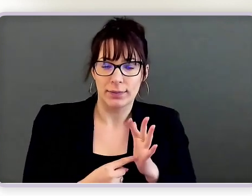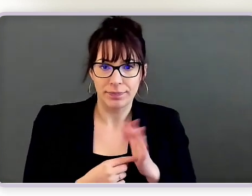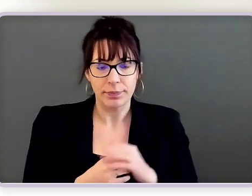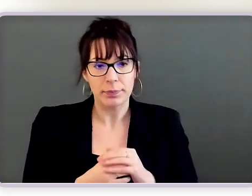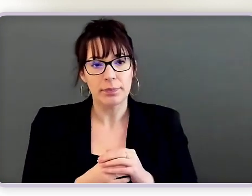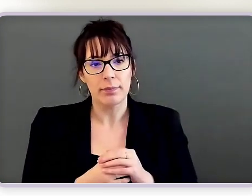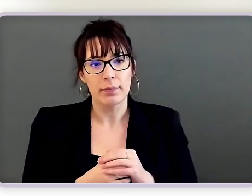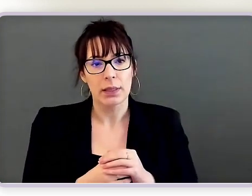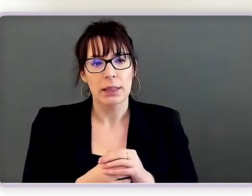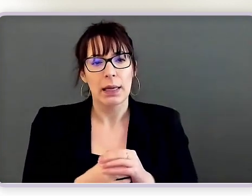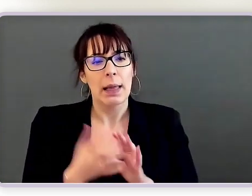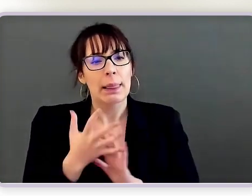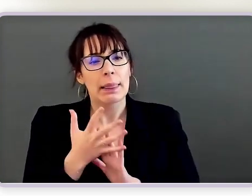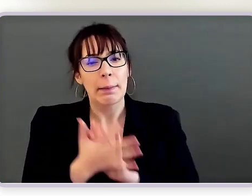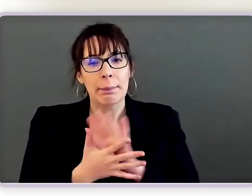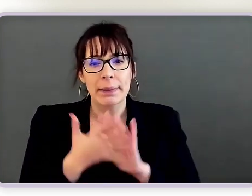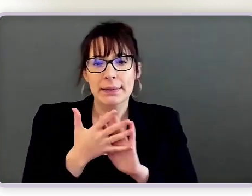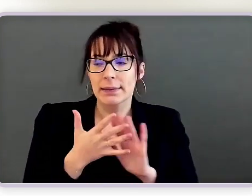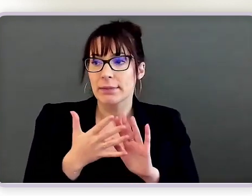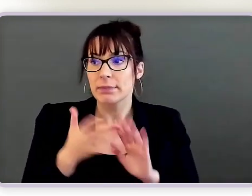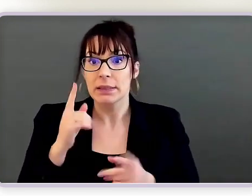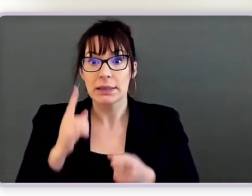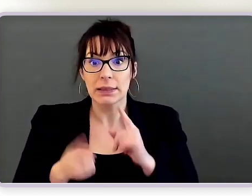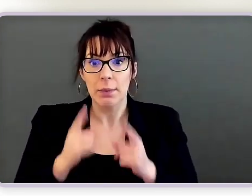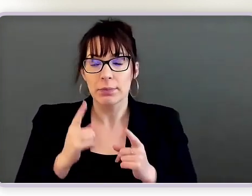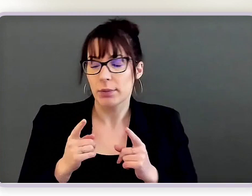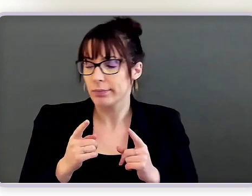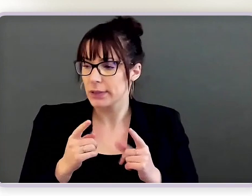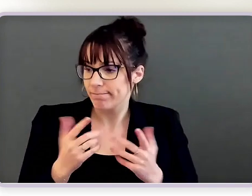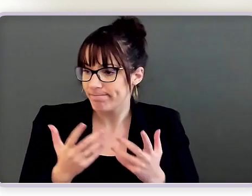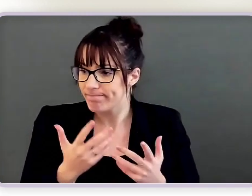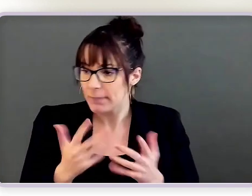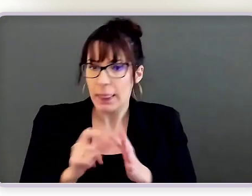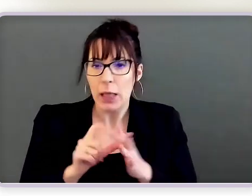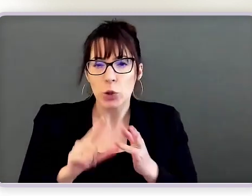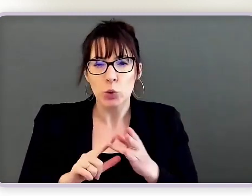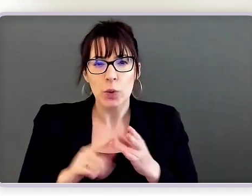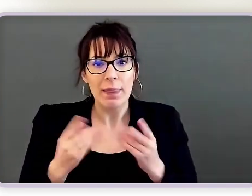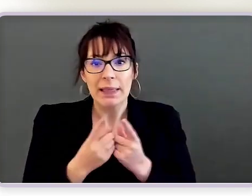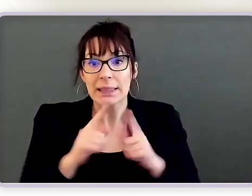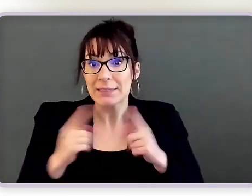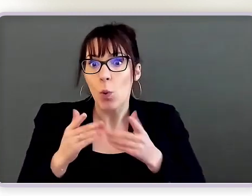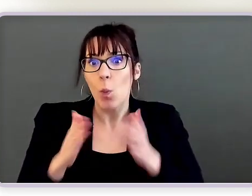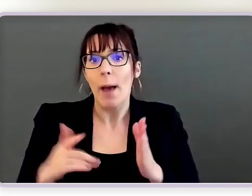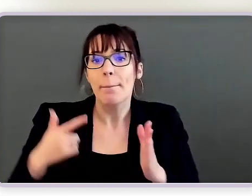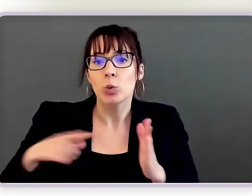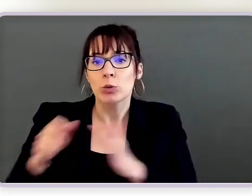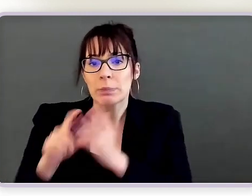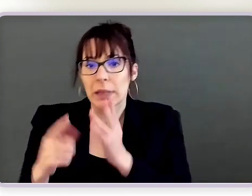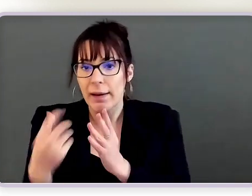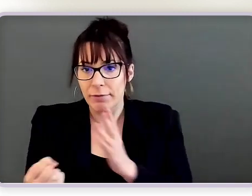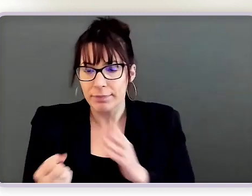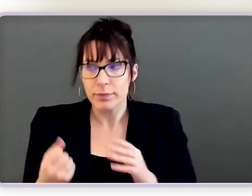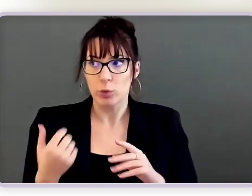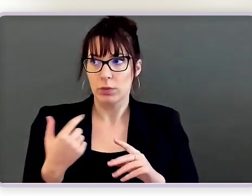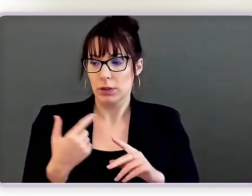disability, it's a disadvantage. So if you like, the first type of discrimination was